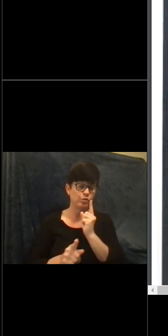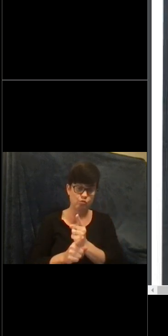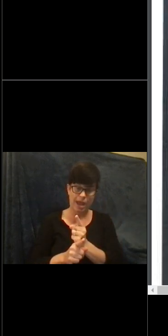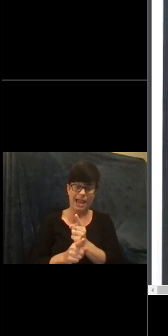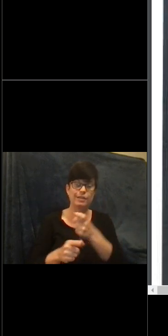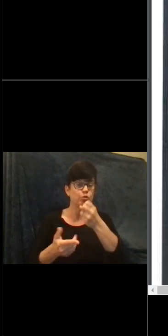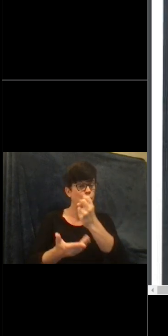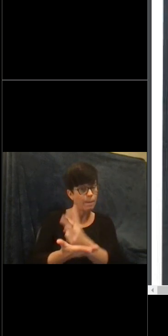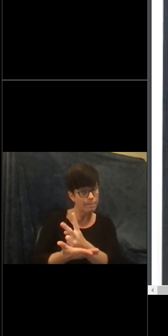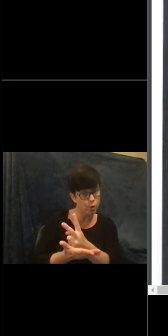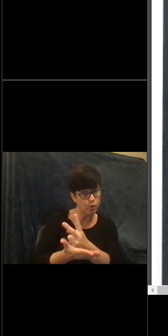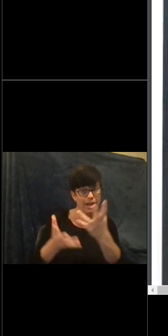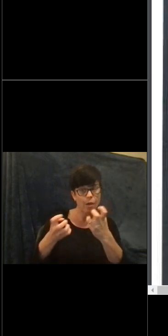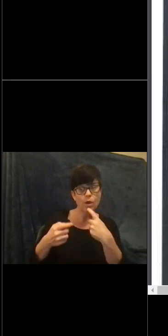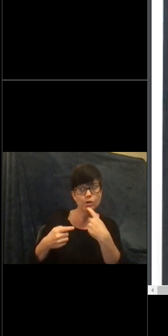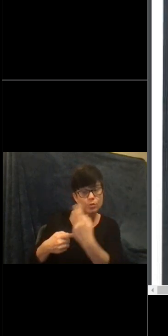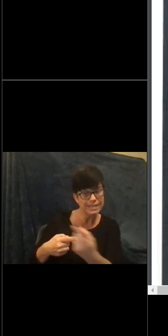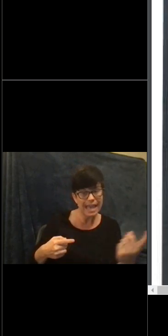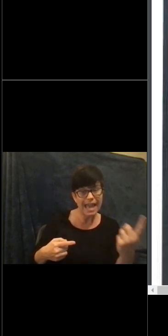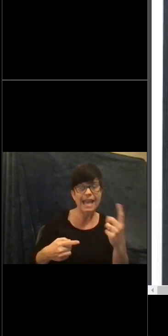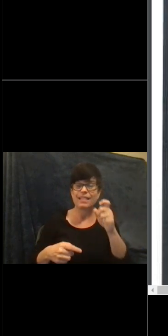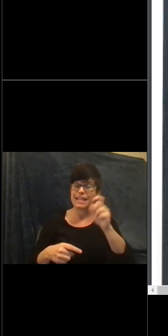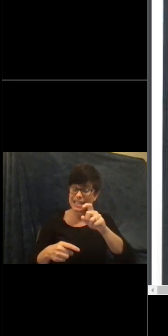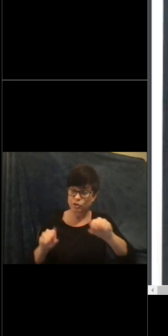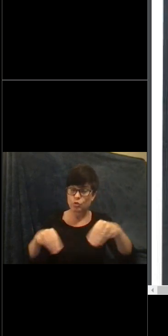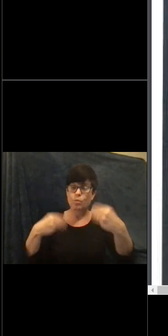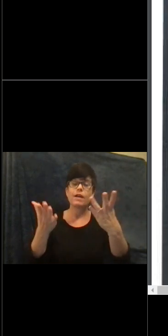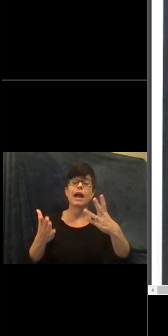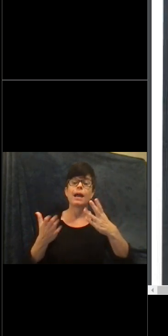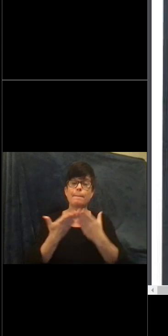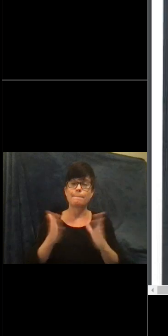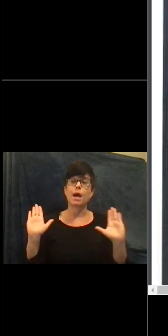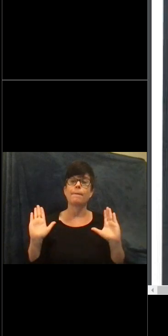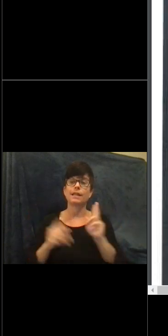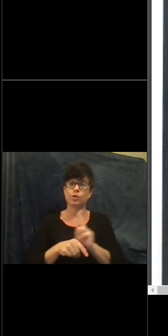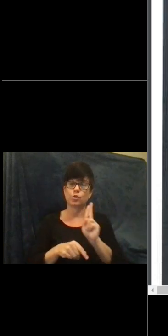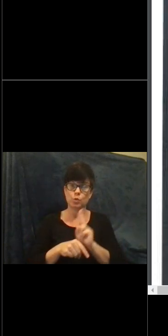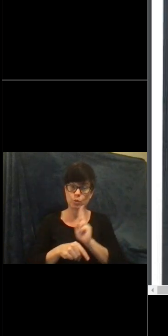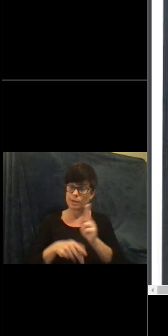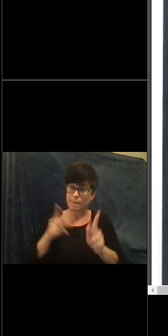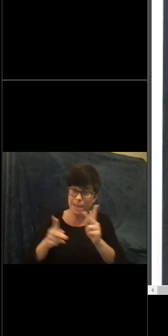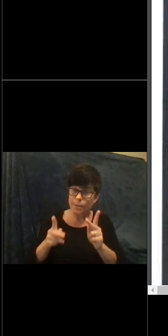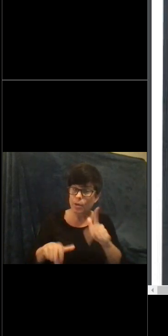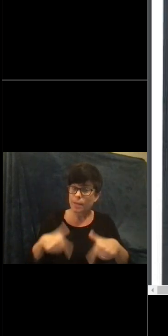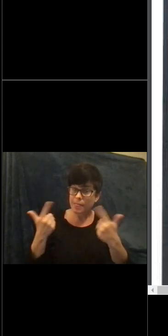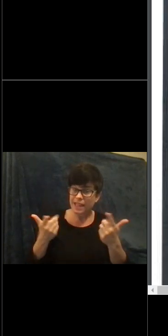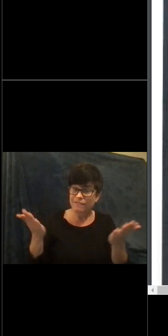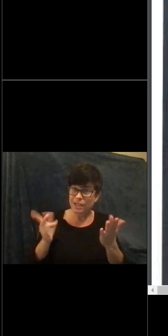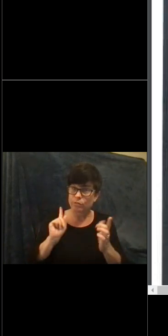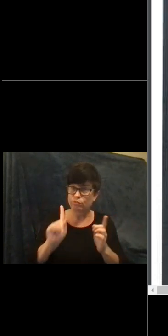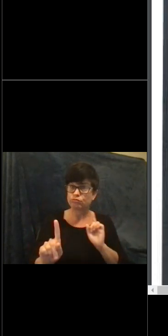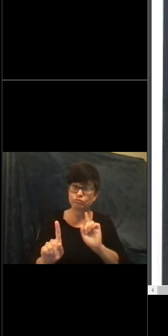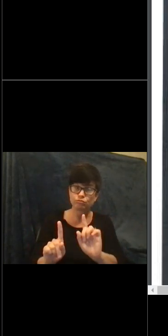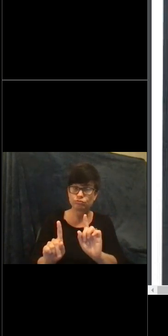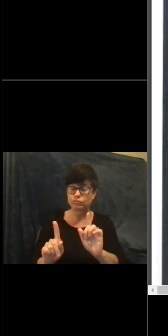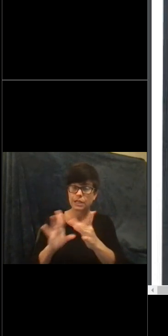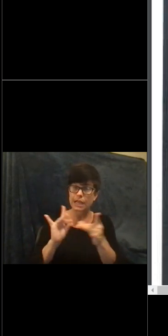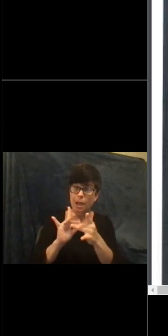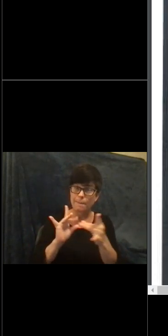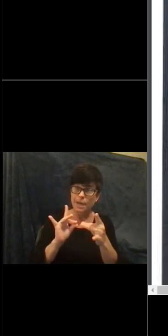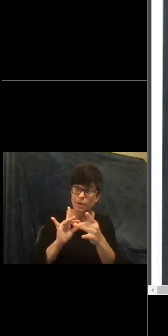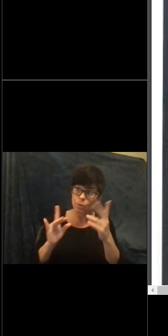again with my colleagues. You know, we've heard from people that live here, right? And we've heard what they want.